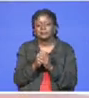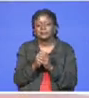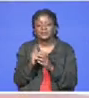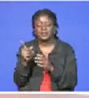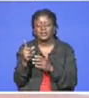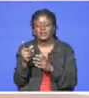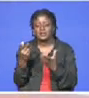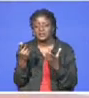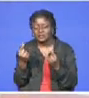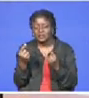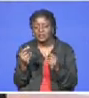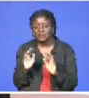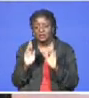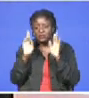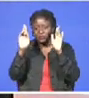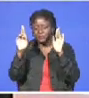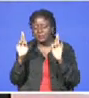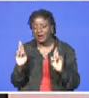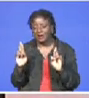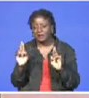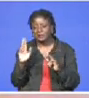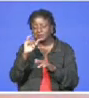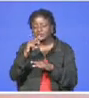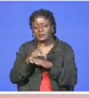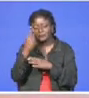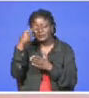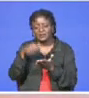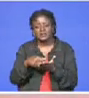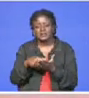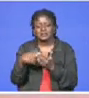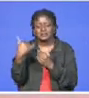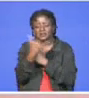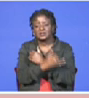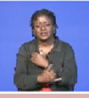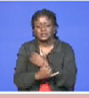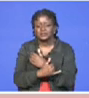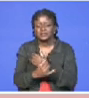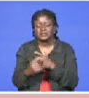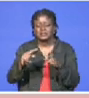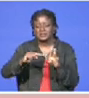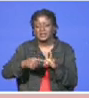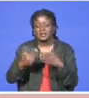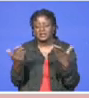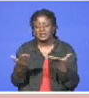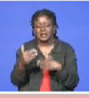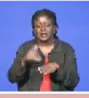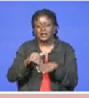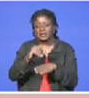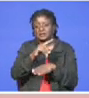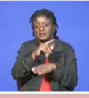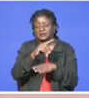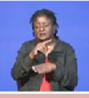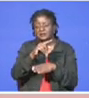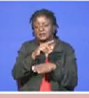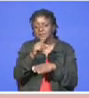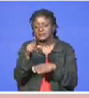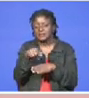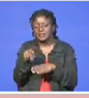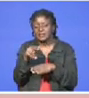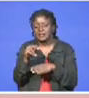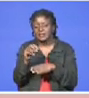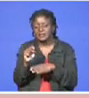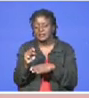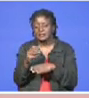done a remarkable job for this country, having started also here at the Broadcasting Corporation of the Bahamas and using his voice